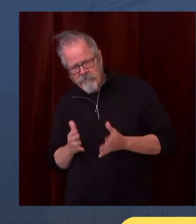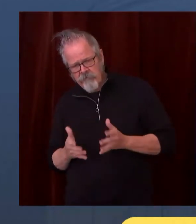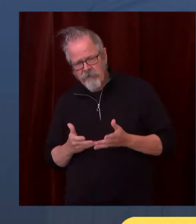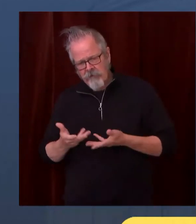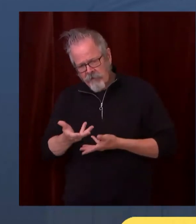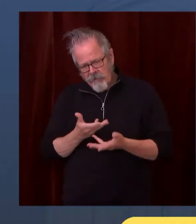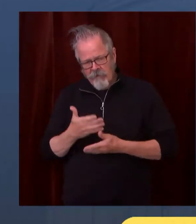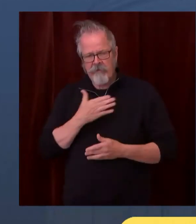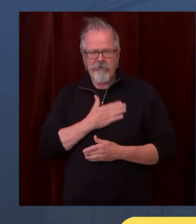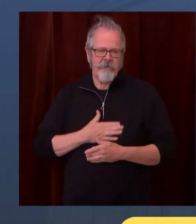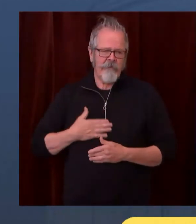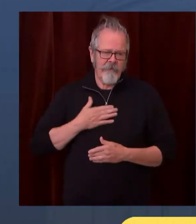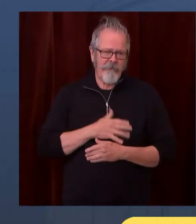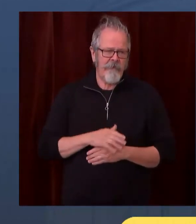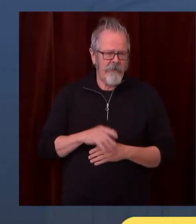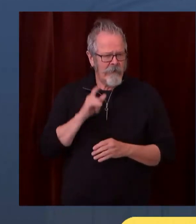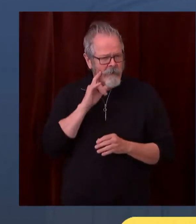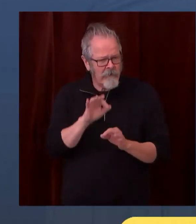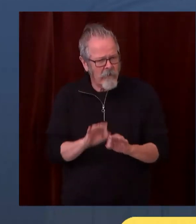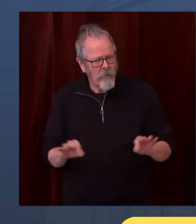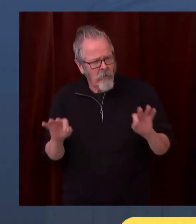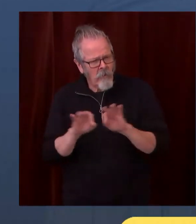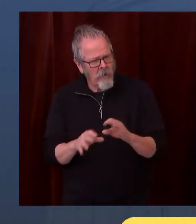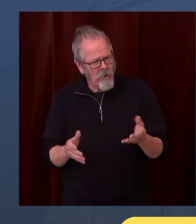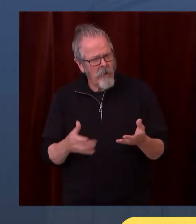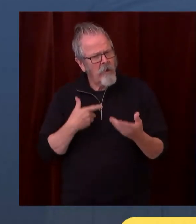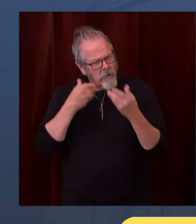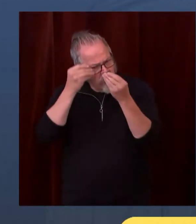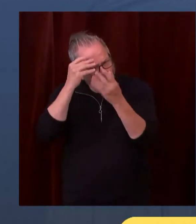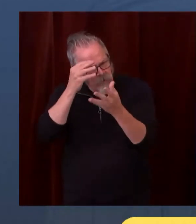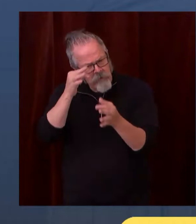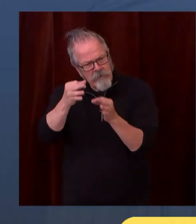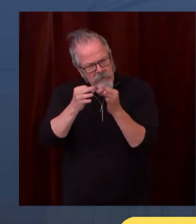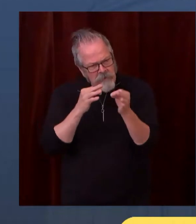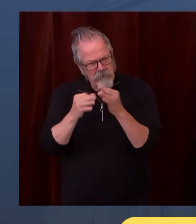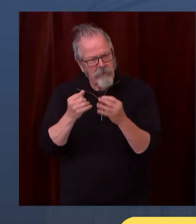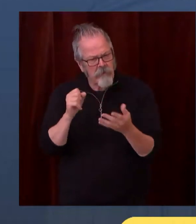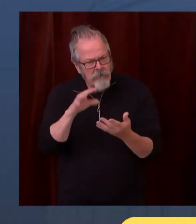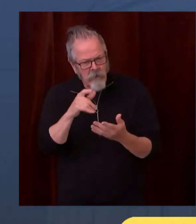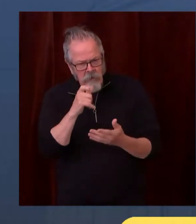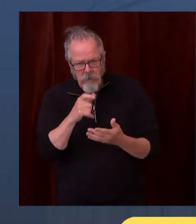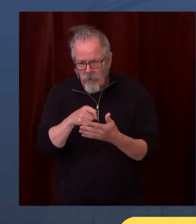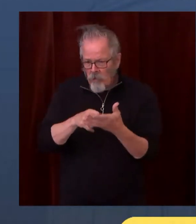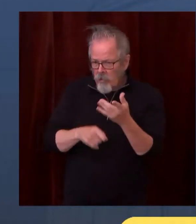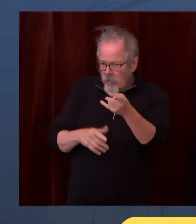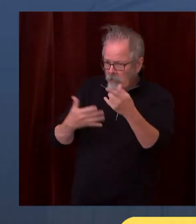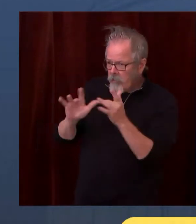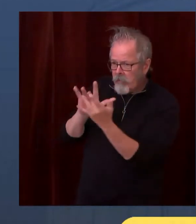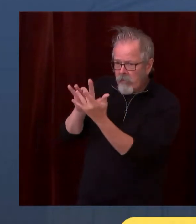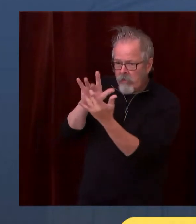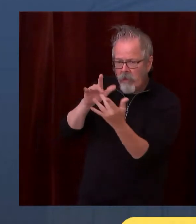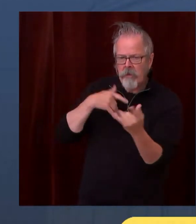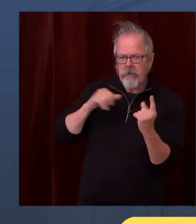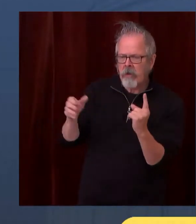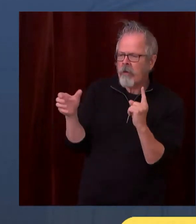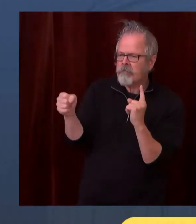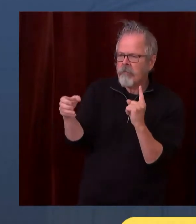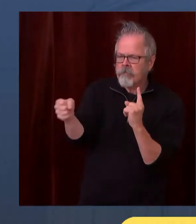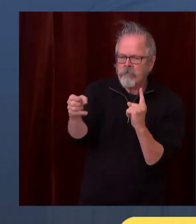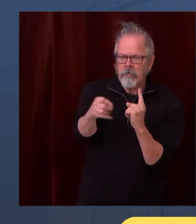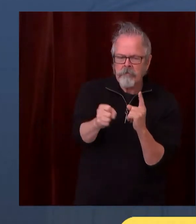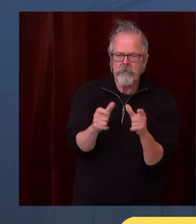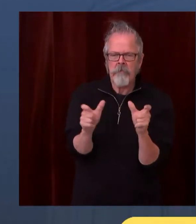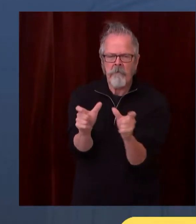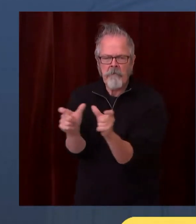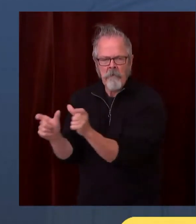need to stay healthy and to protect the people they care about, and for us to be able to give information to others